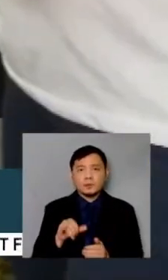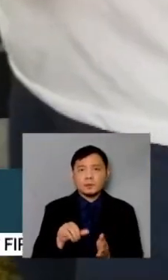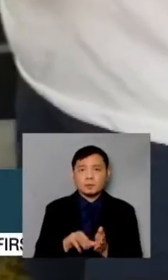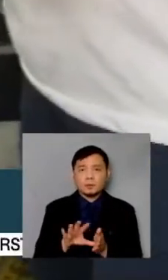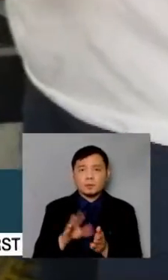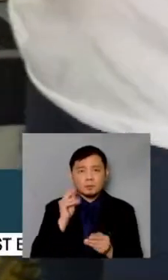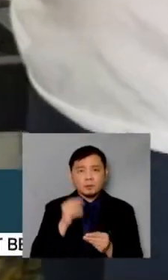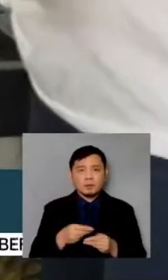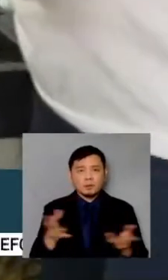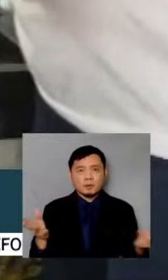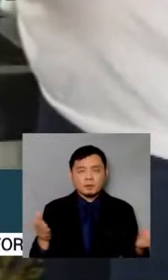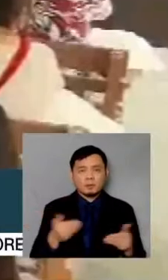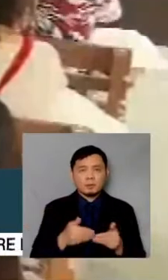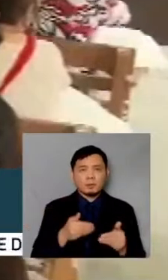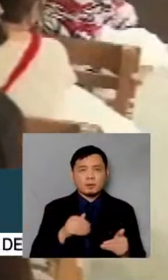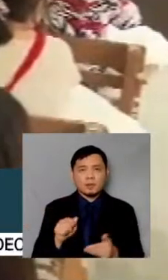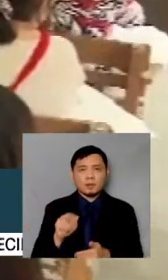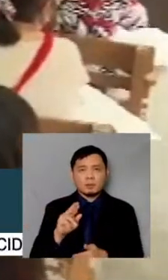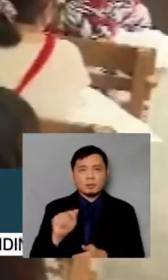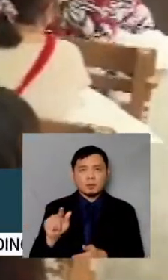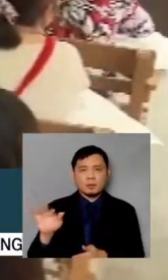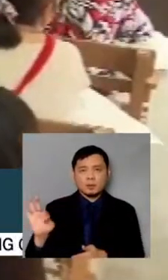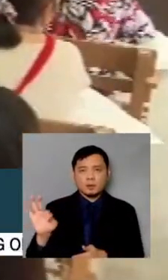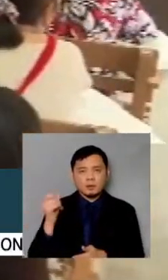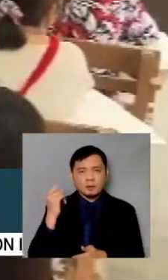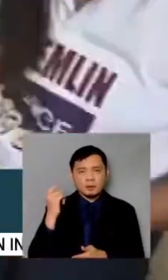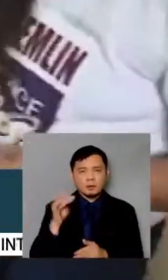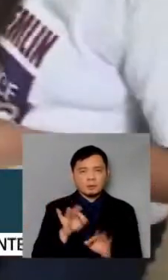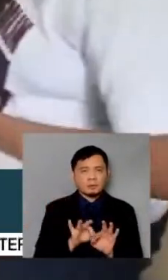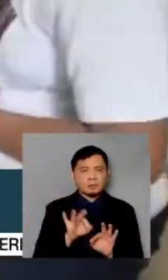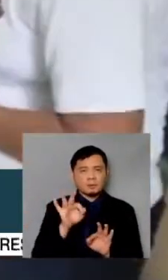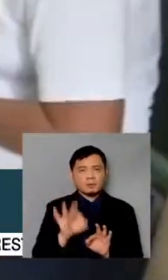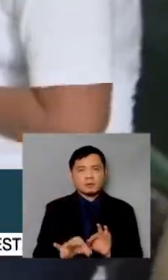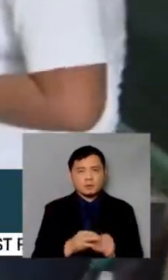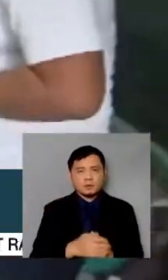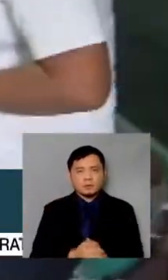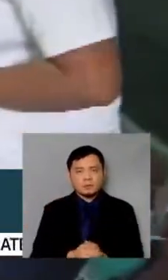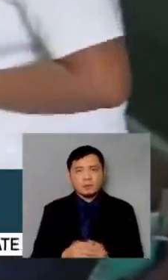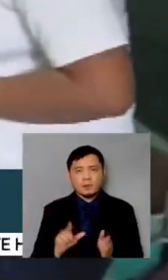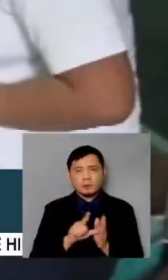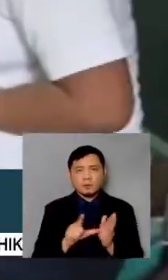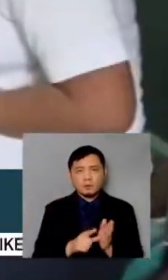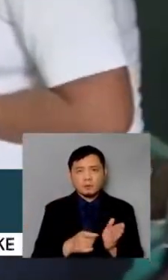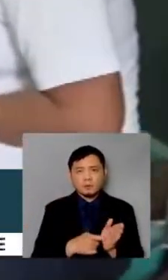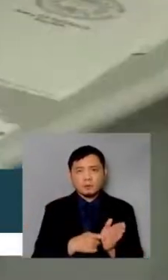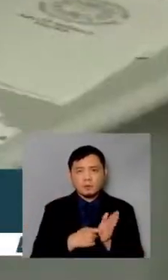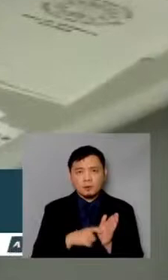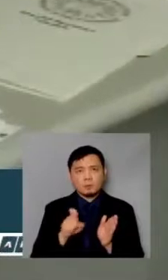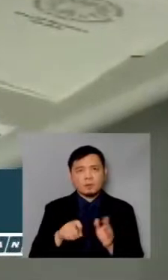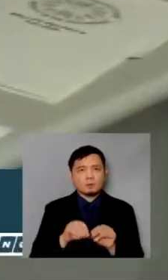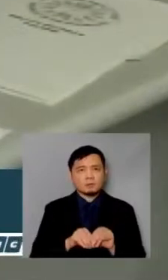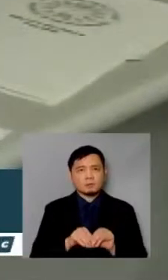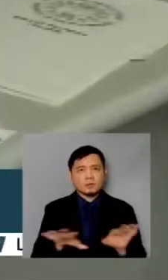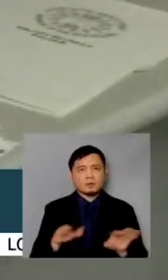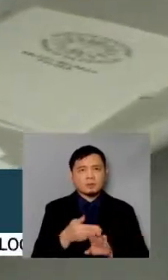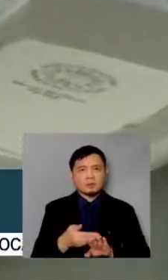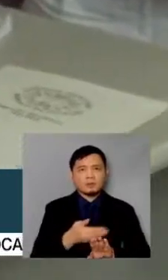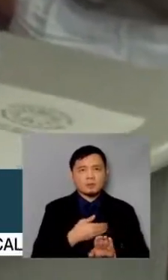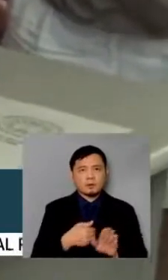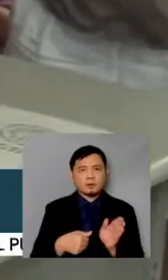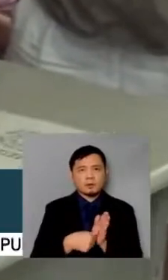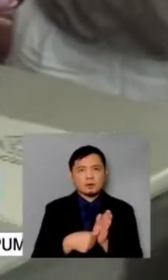April 9, but delays mar the process. The law requires the VIS to be sent out before Election